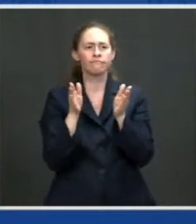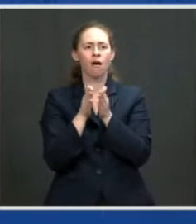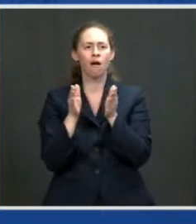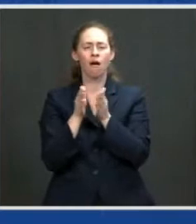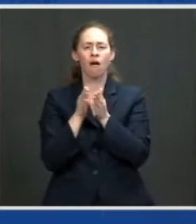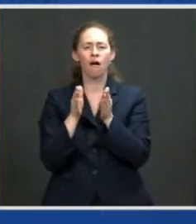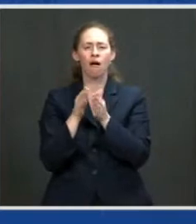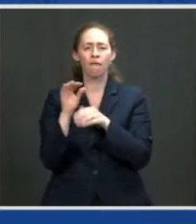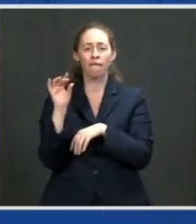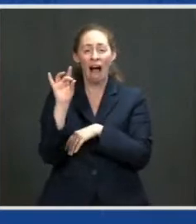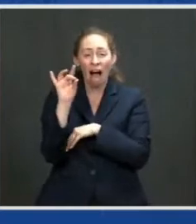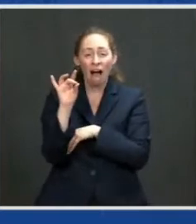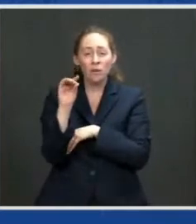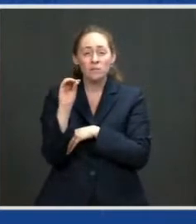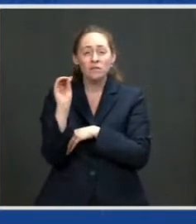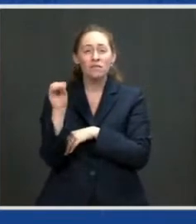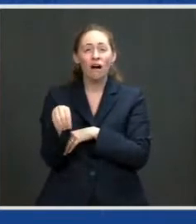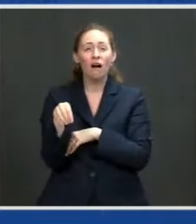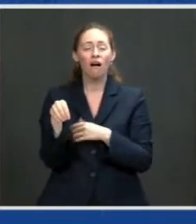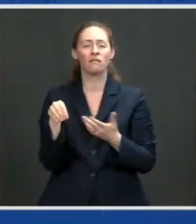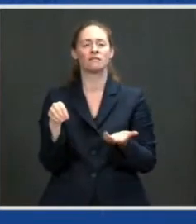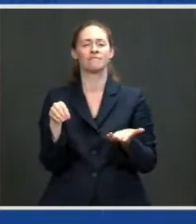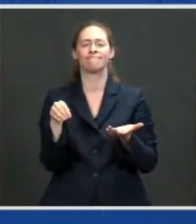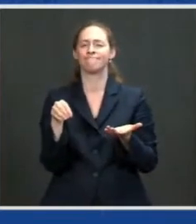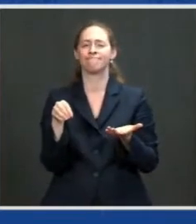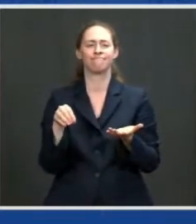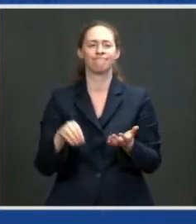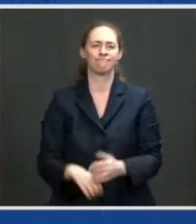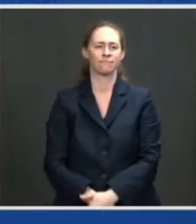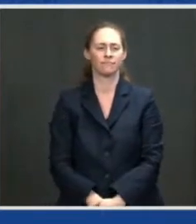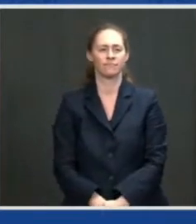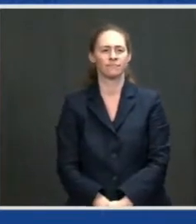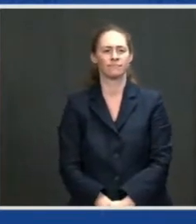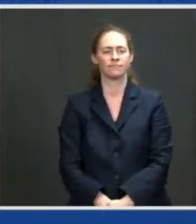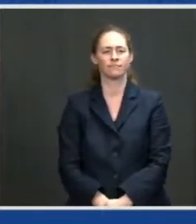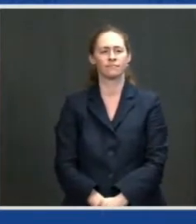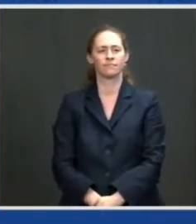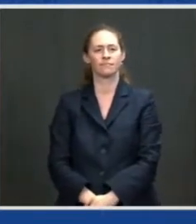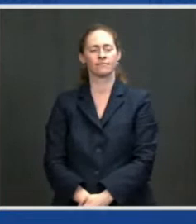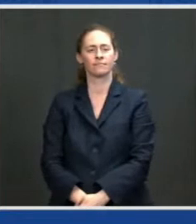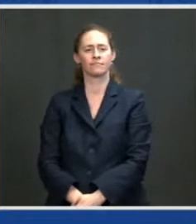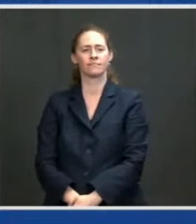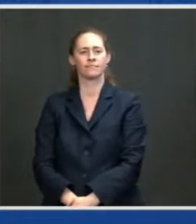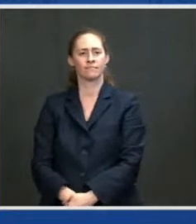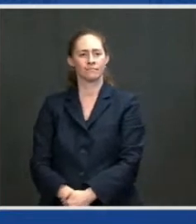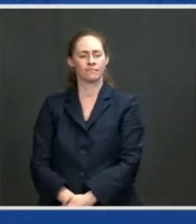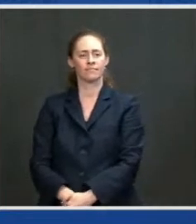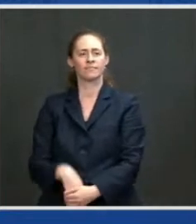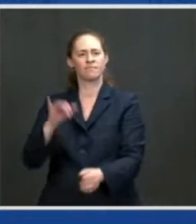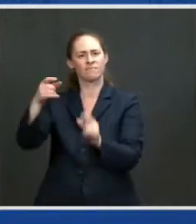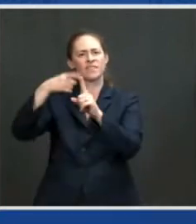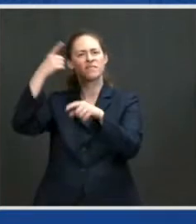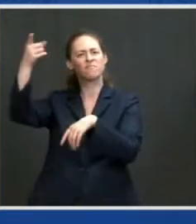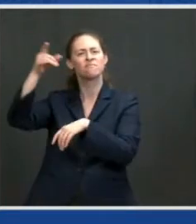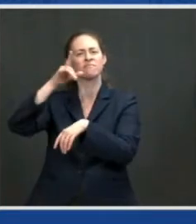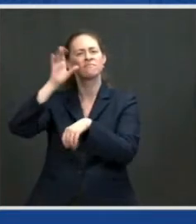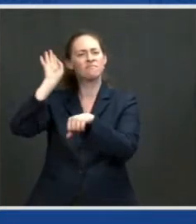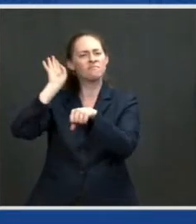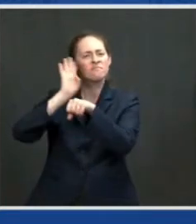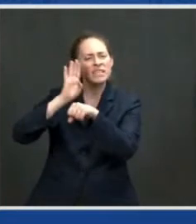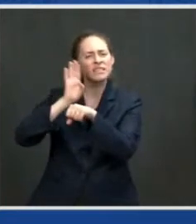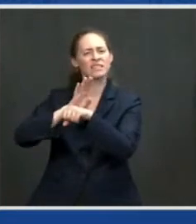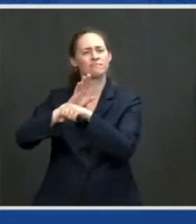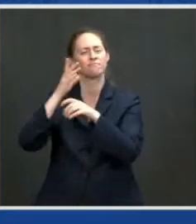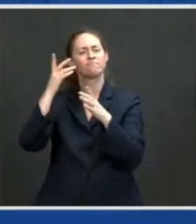I come from the corporate capital of the world. Literally, more corporations are incorporated in the state of Delaware than any